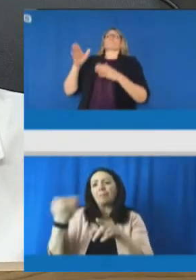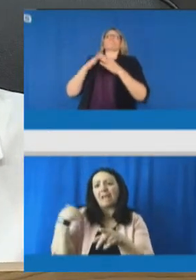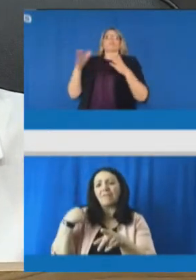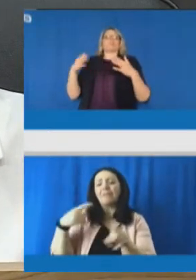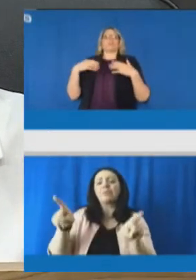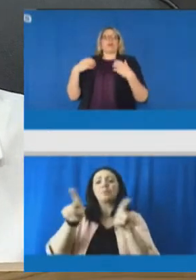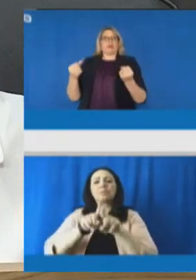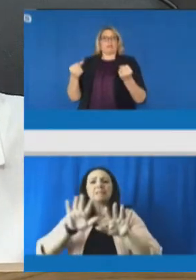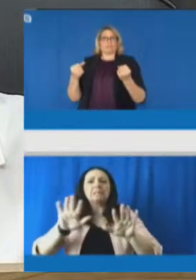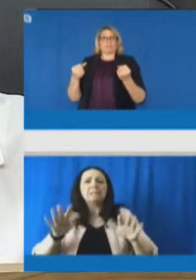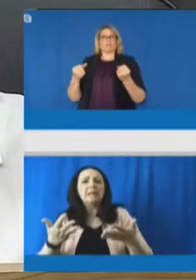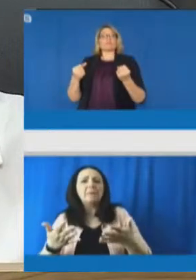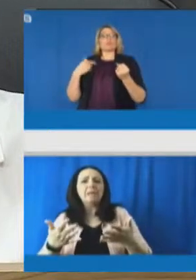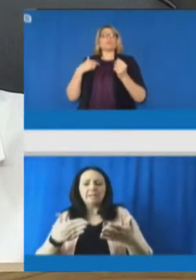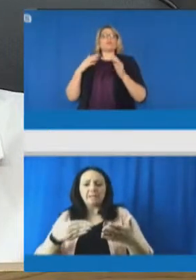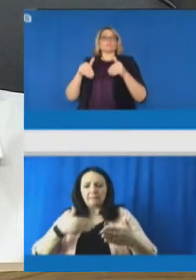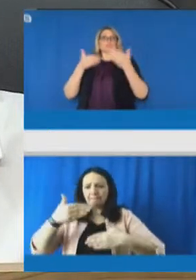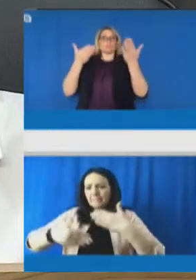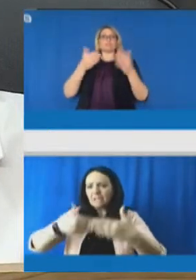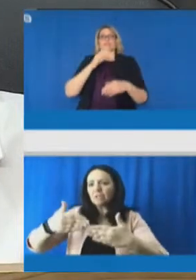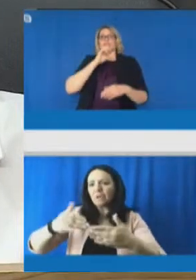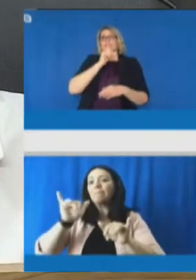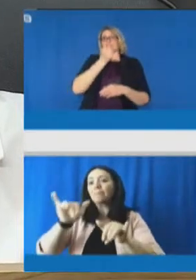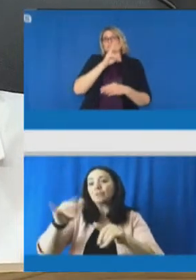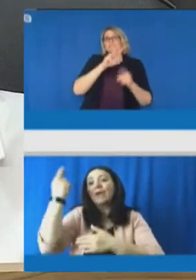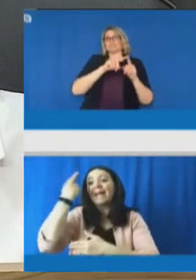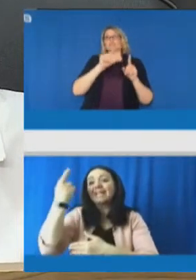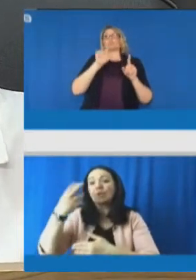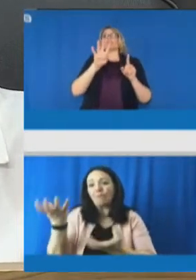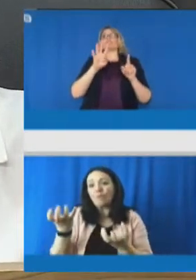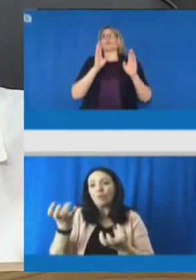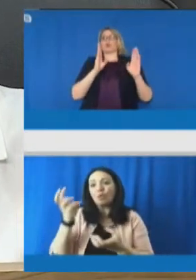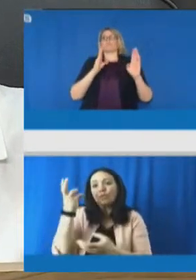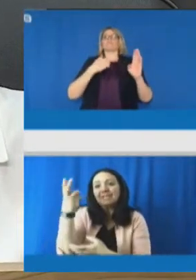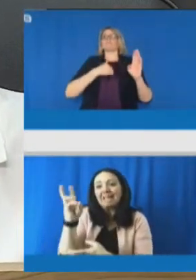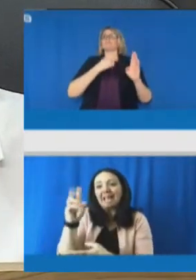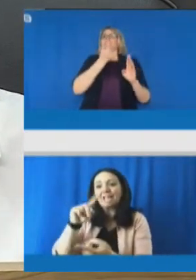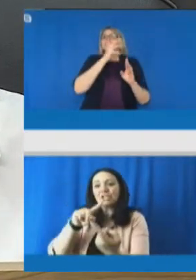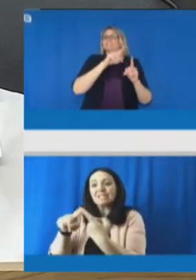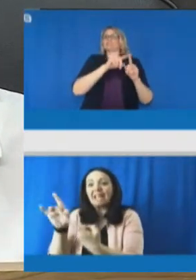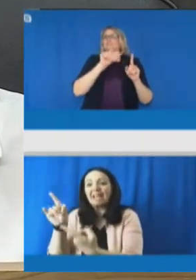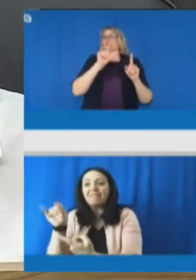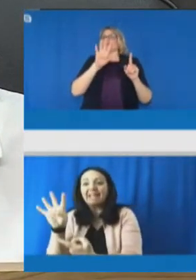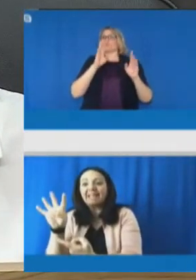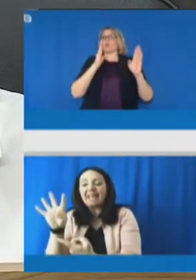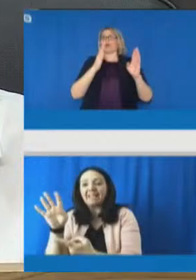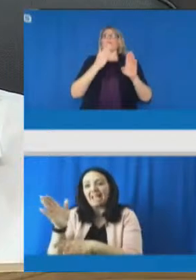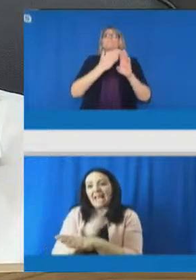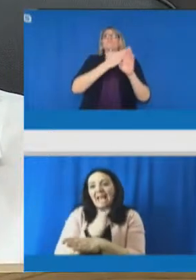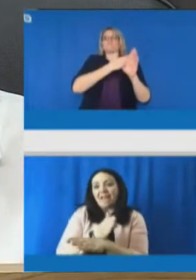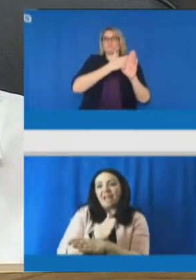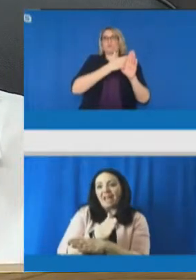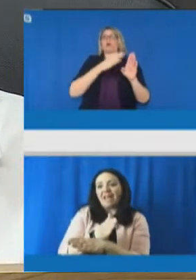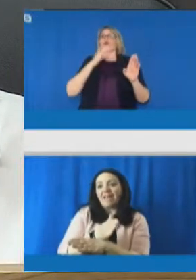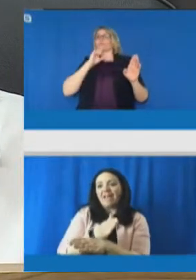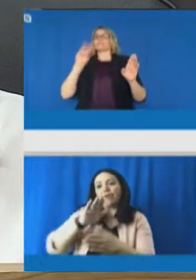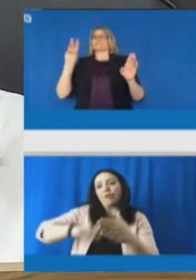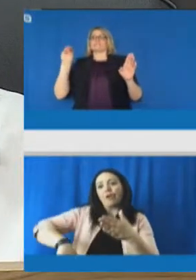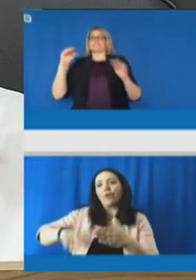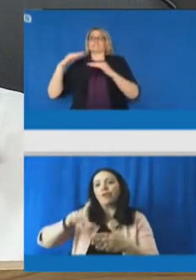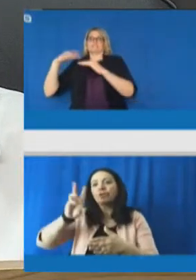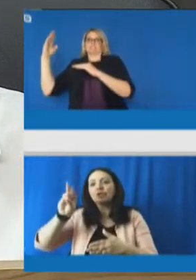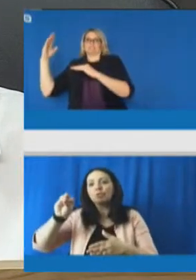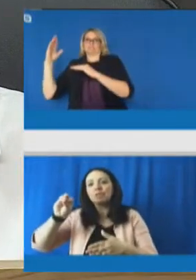So now we can go back to the age the age groups that we had discussed